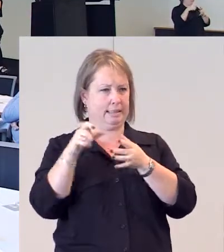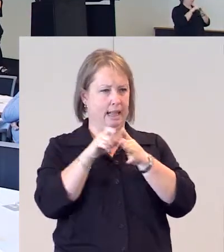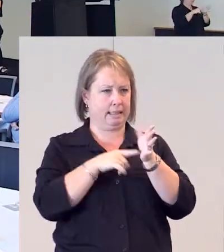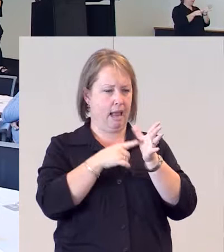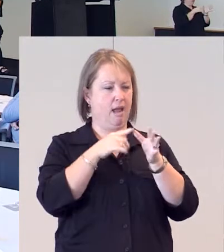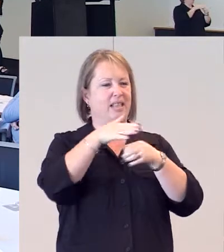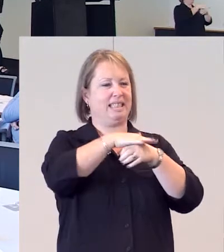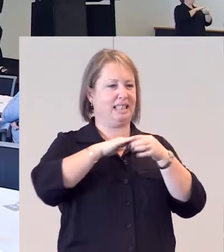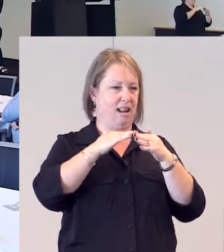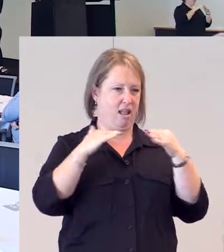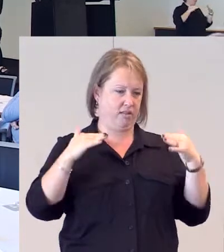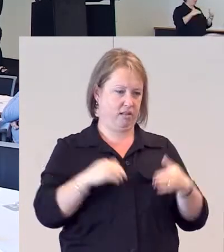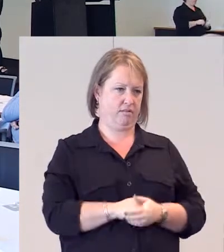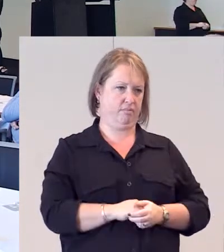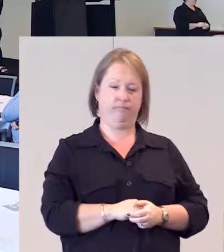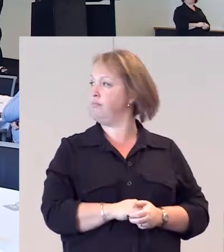a sector level?